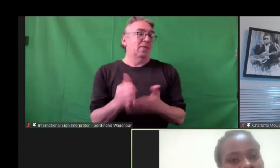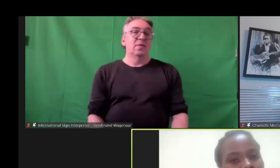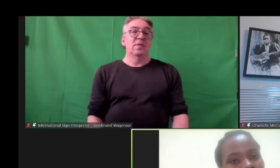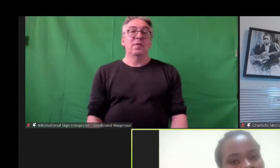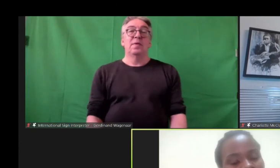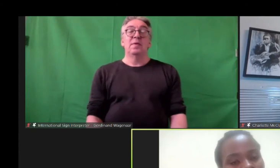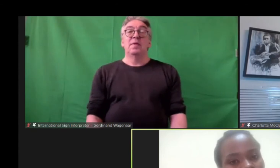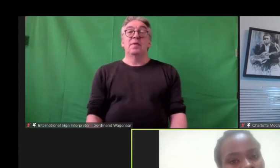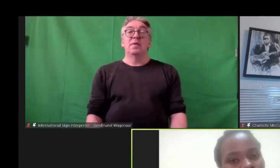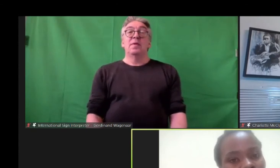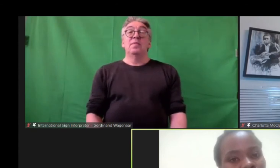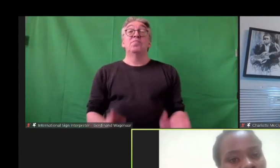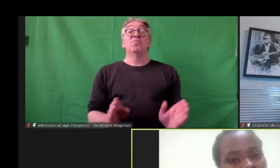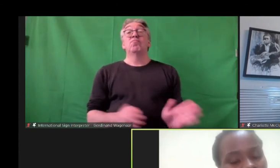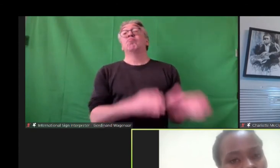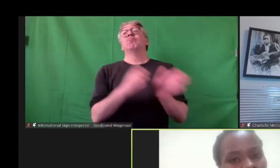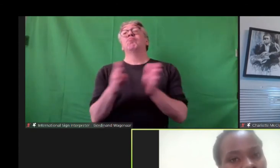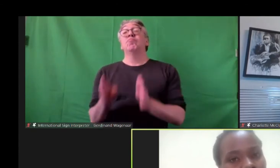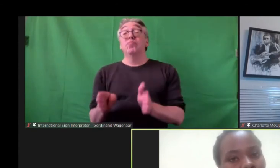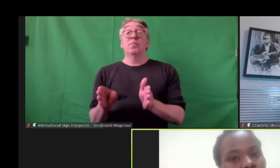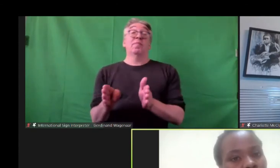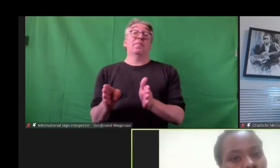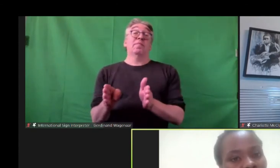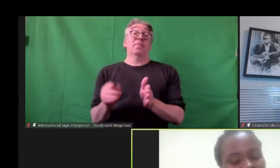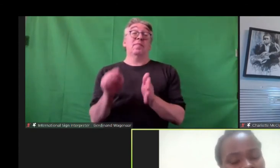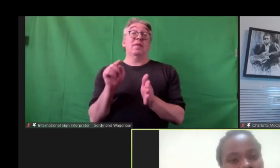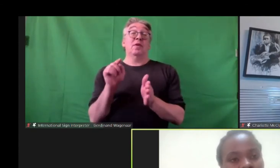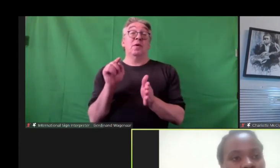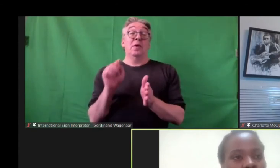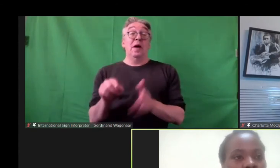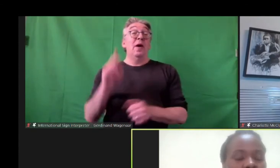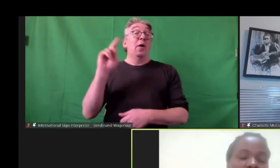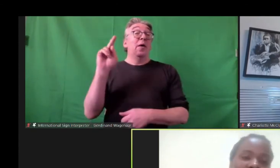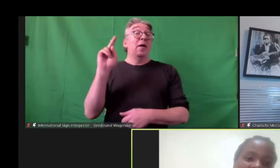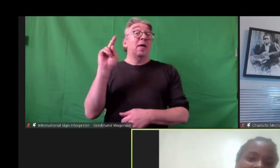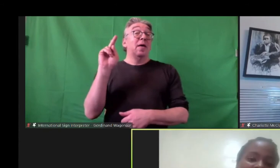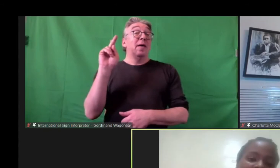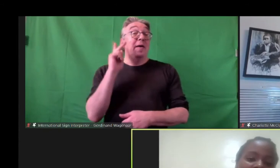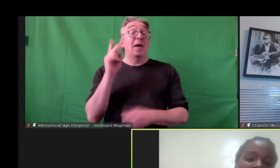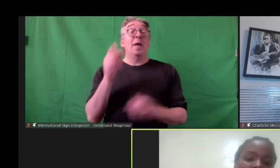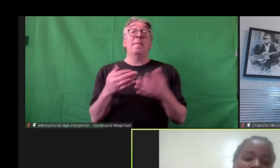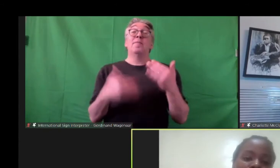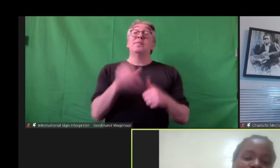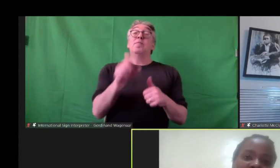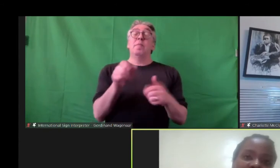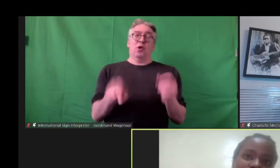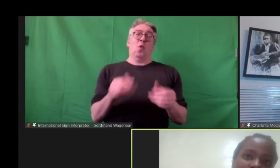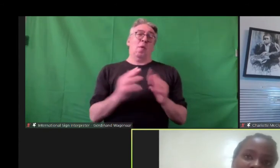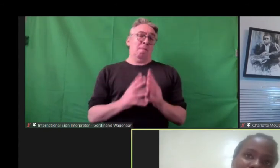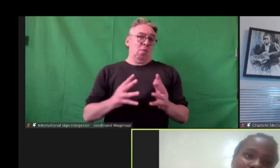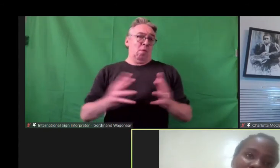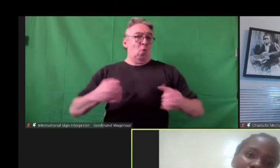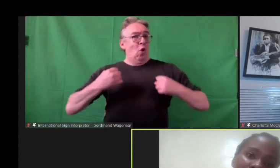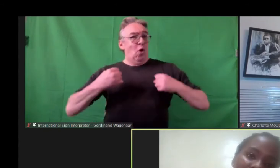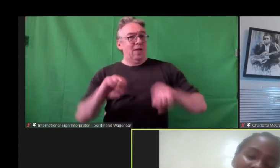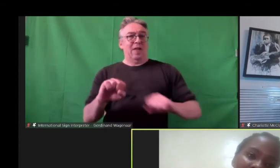capacity building, a lot of advocacy within the public and private sector, just making them understand the concept